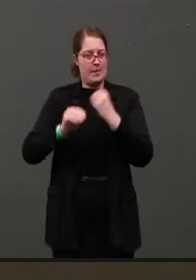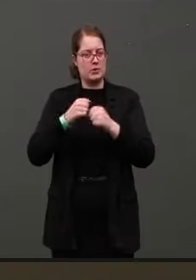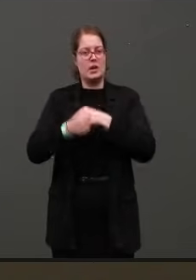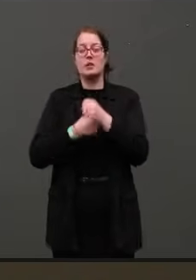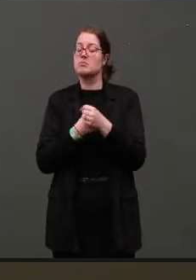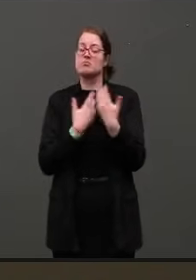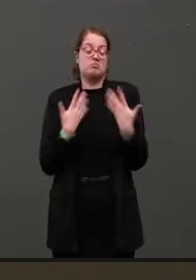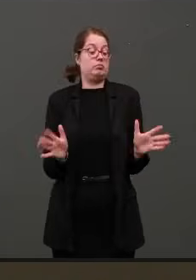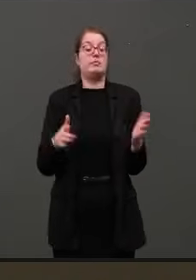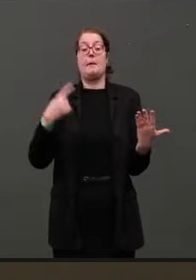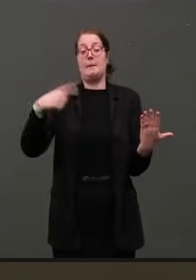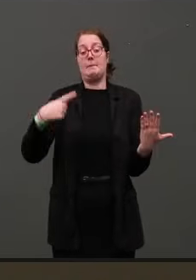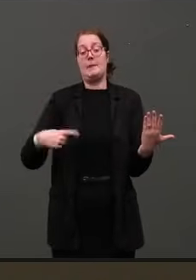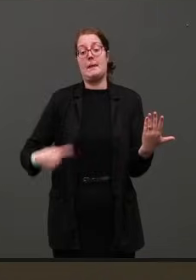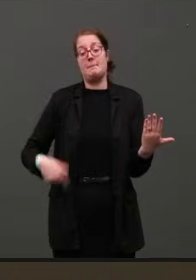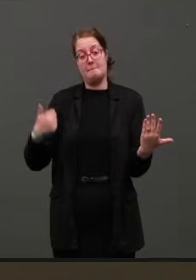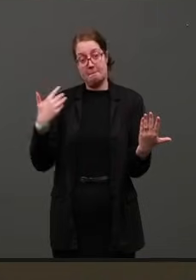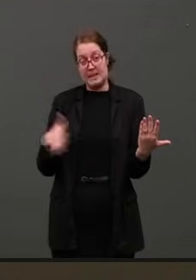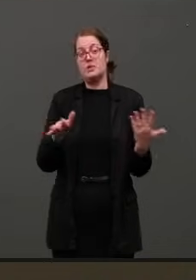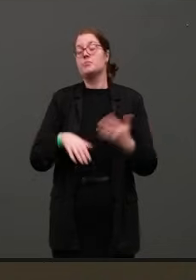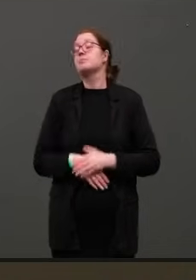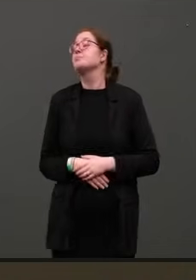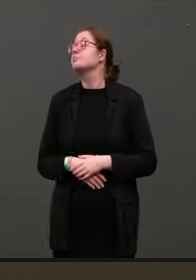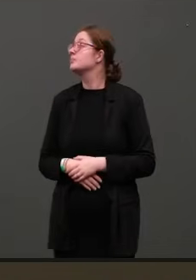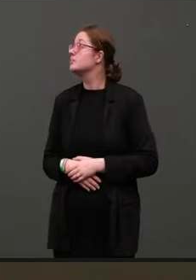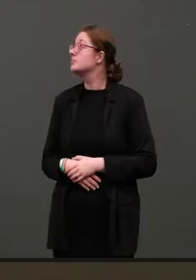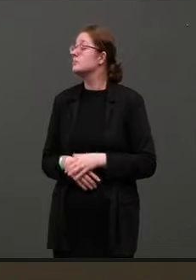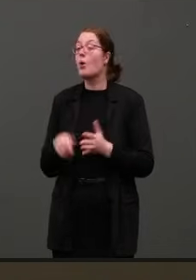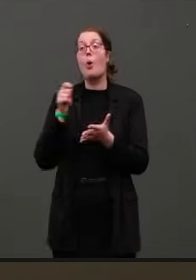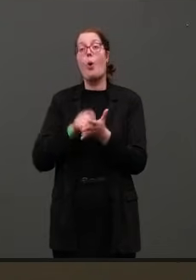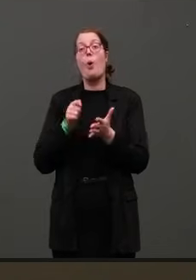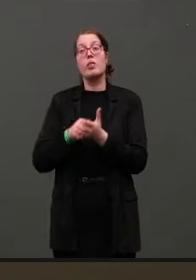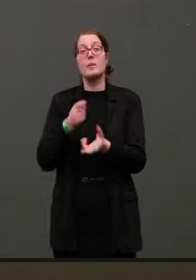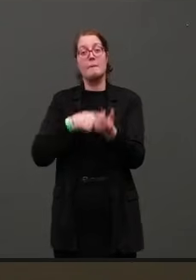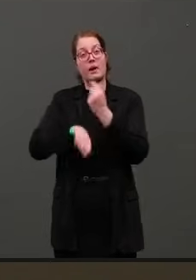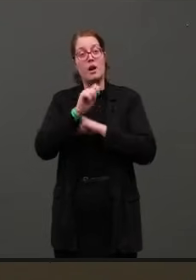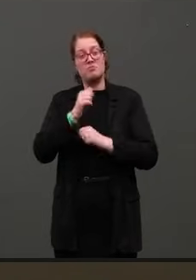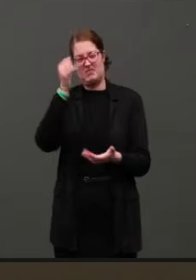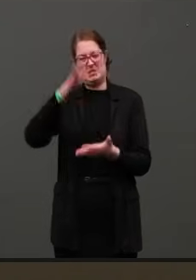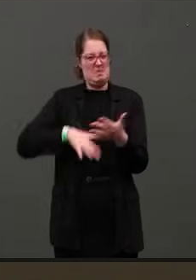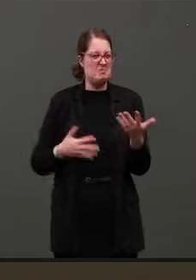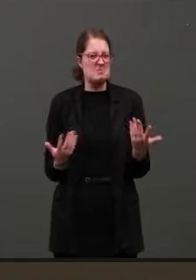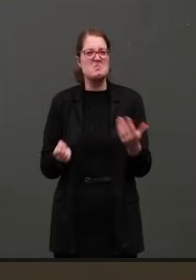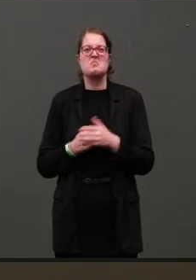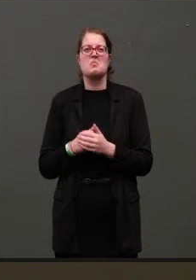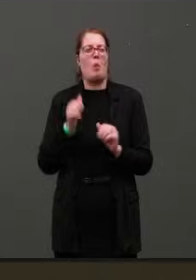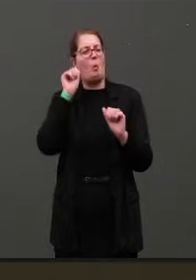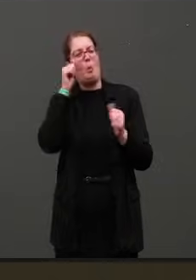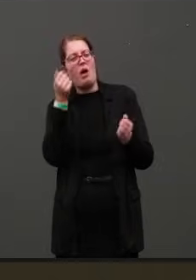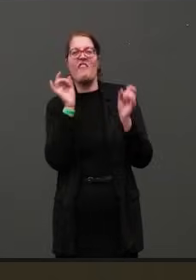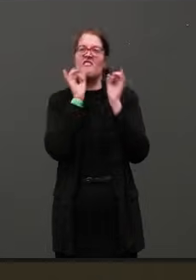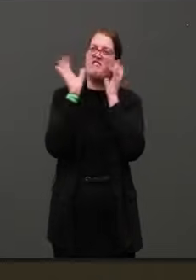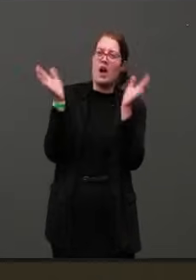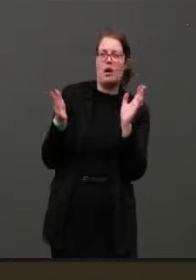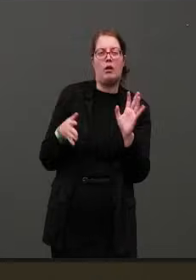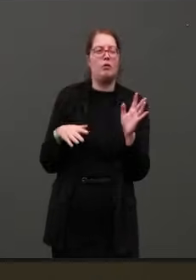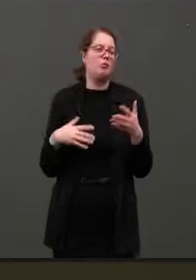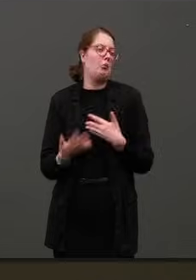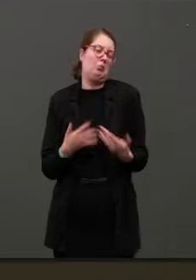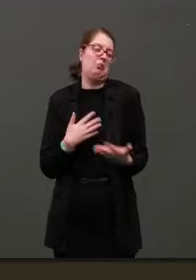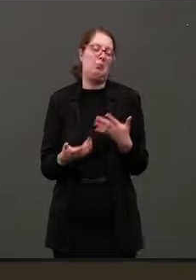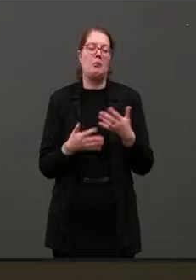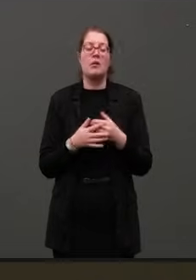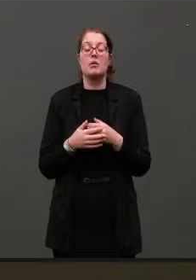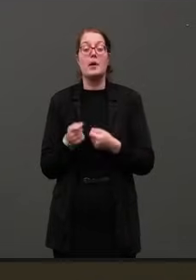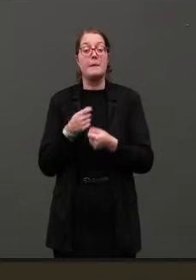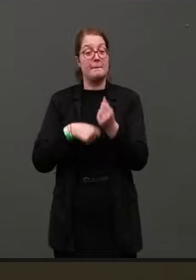Now, many authors, when they reach a certain level of experience, notoriety, fame, call it what you will, embark upon writing a